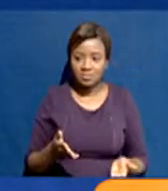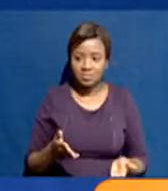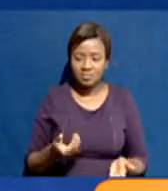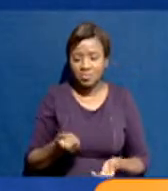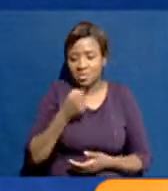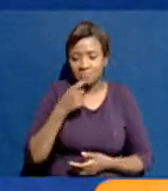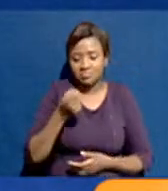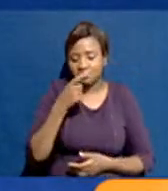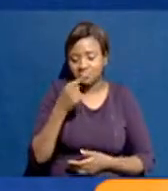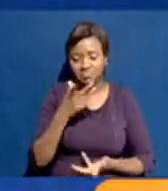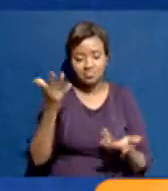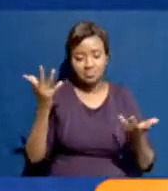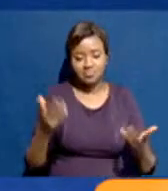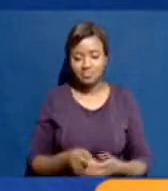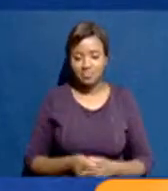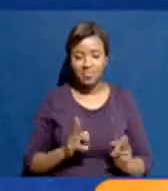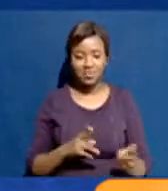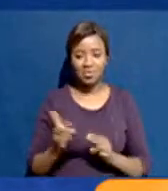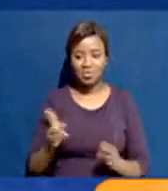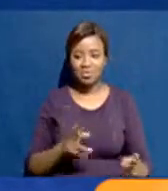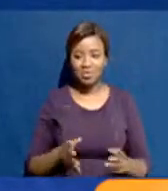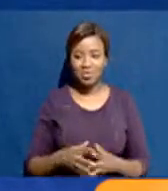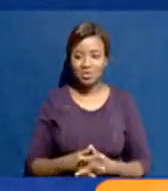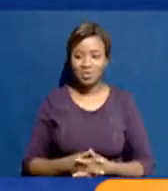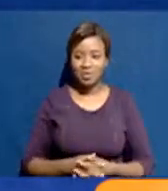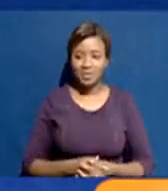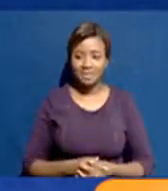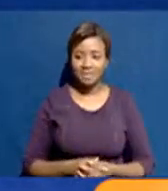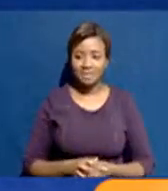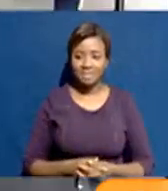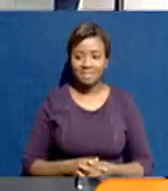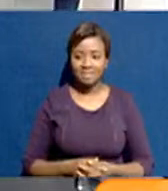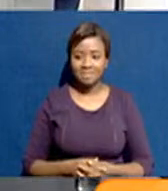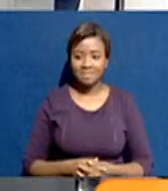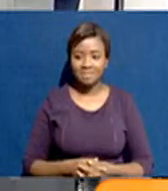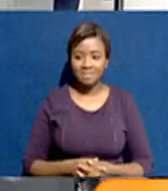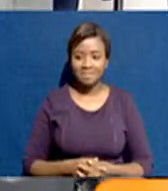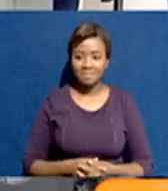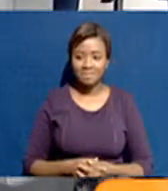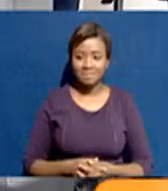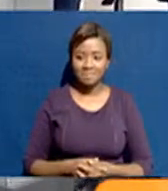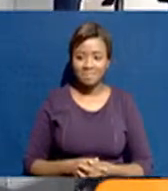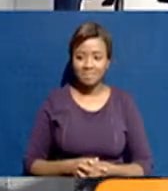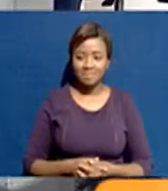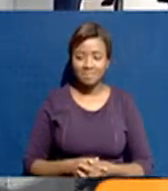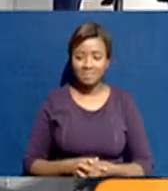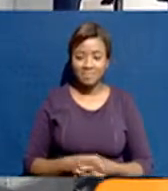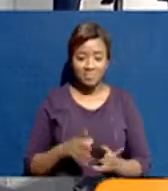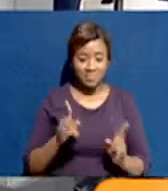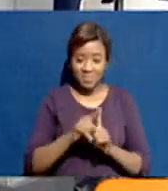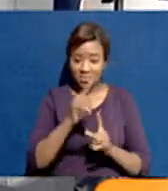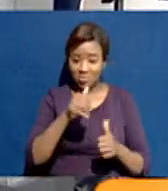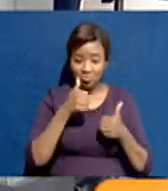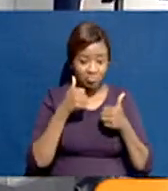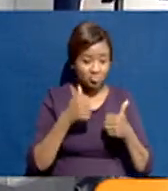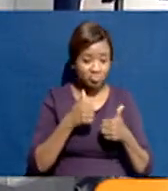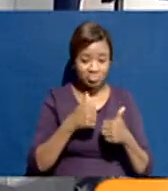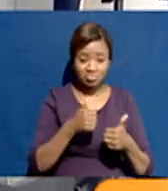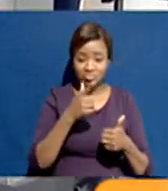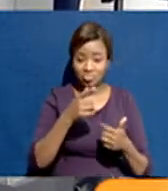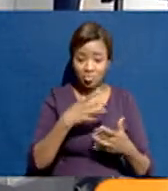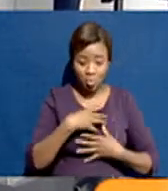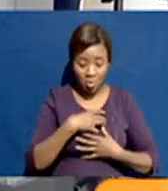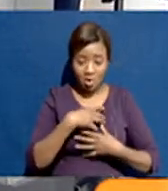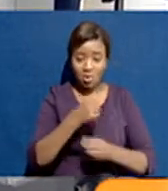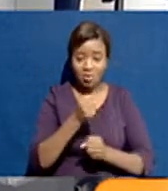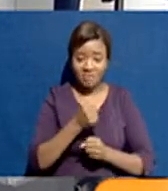the pill, because, I mean, there are many ways out of it. And you're doing a fantastic job, even just having the courage to share that on live TV, so that